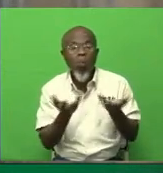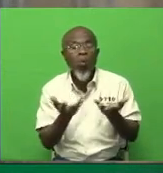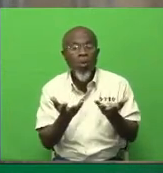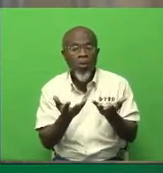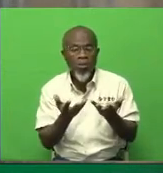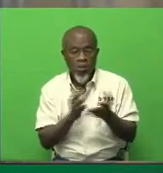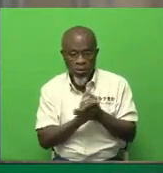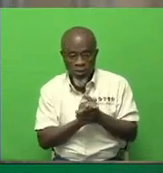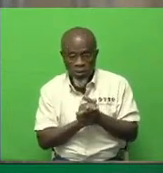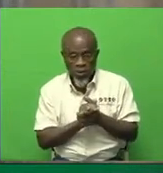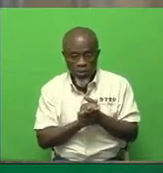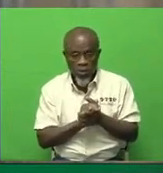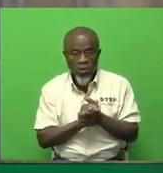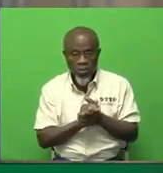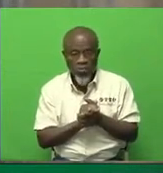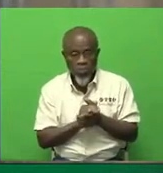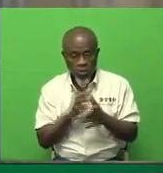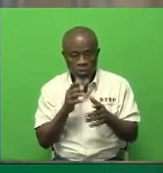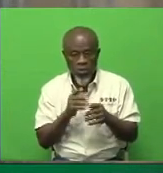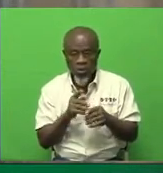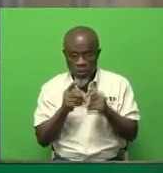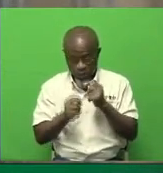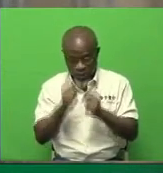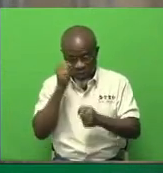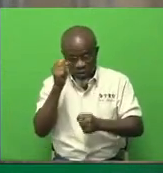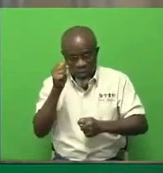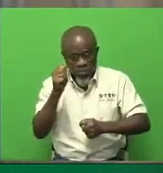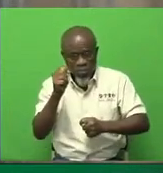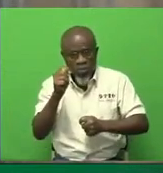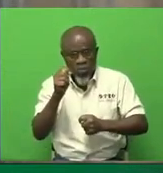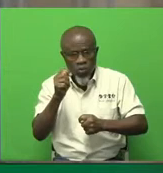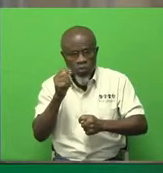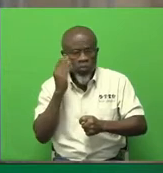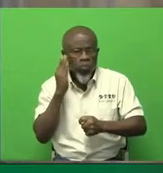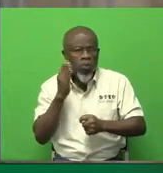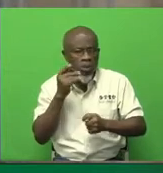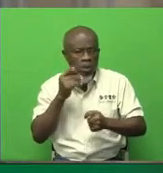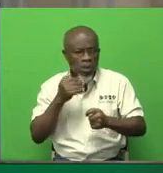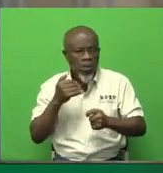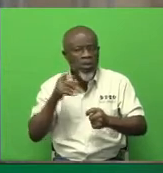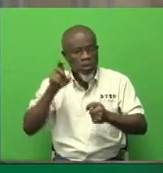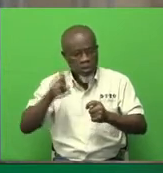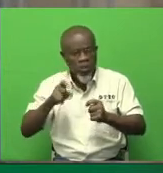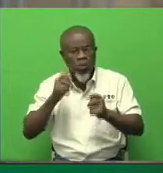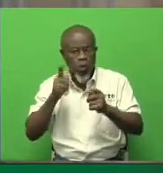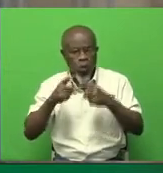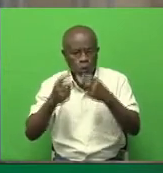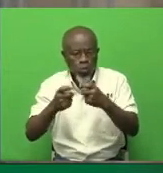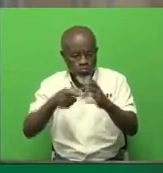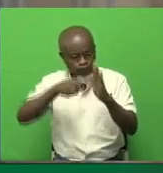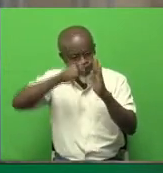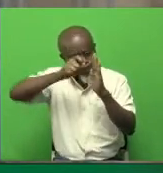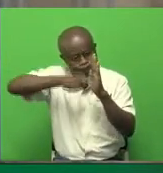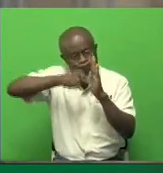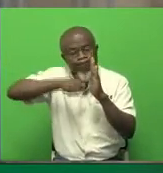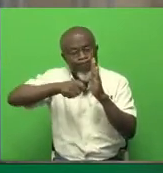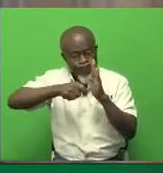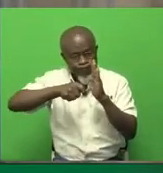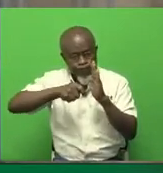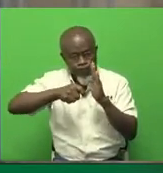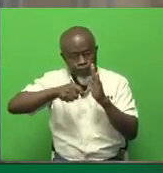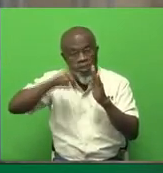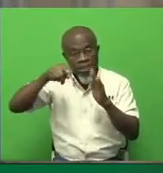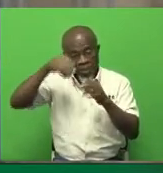issues are judged to be speculative and of substantial credit risk it means that International